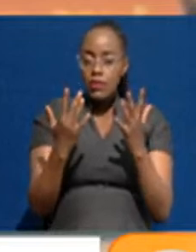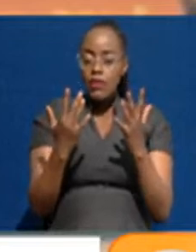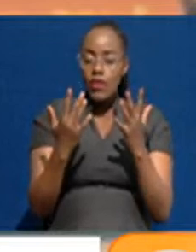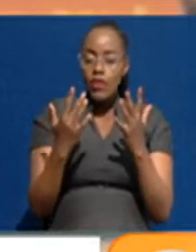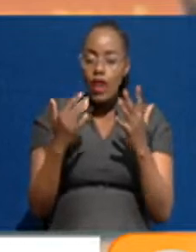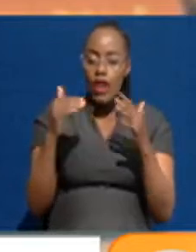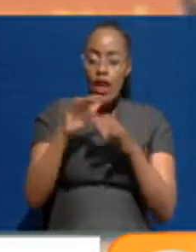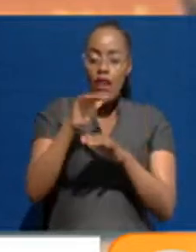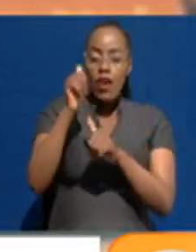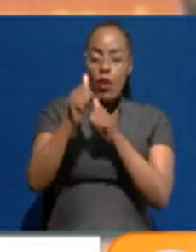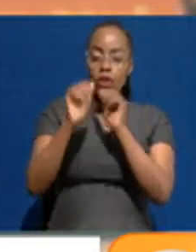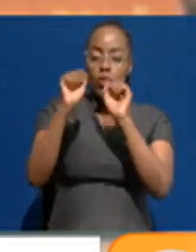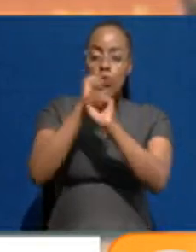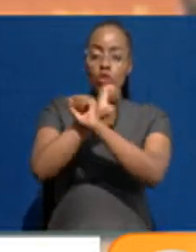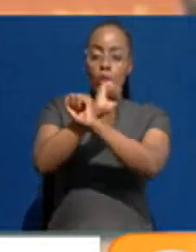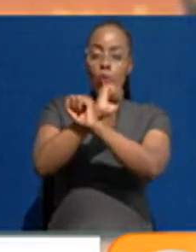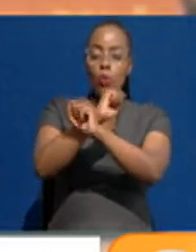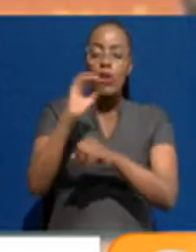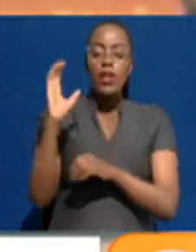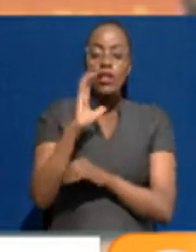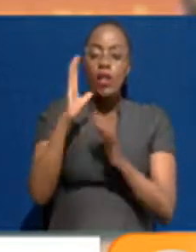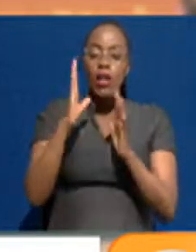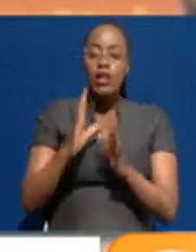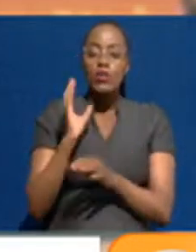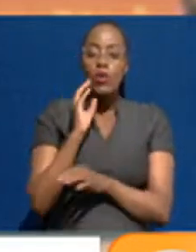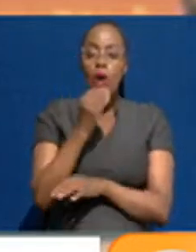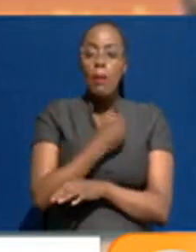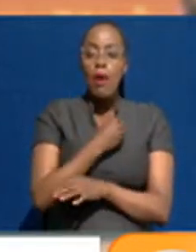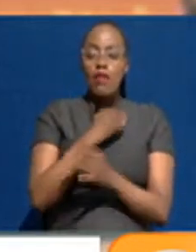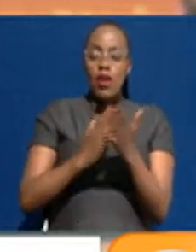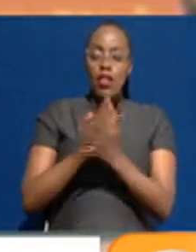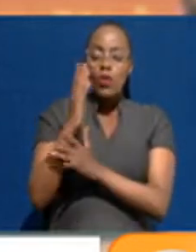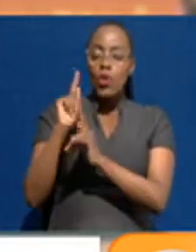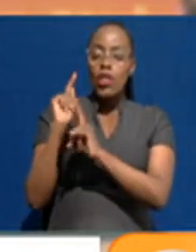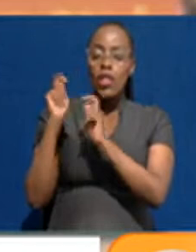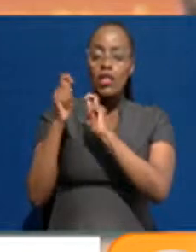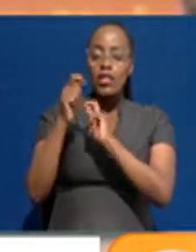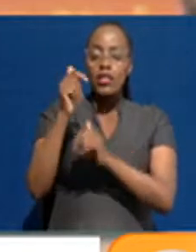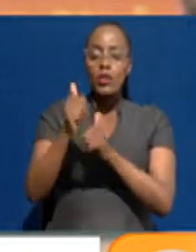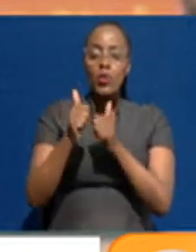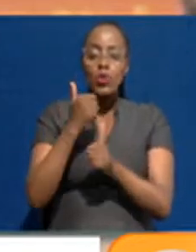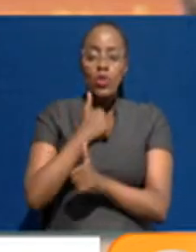covers that can protect our customers through the changes.